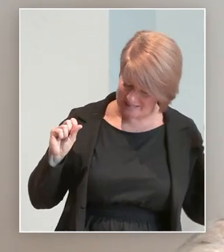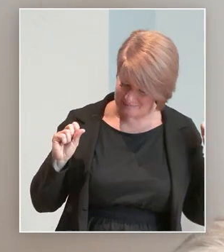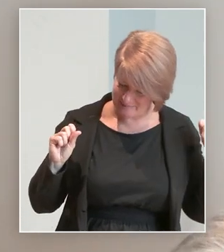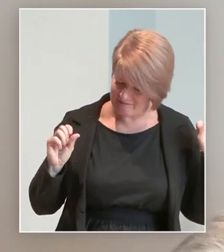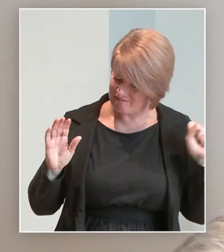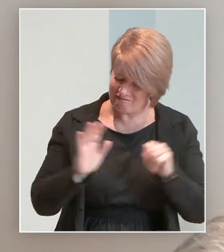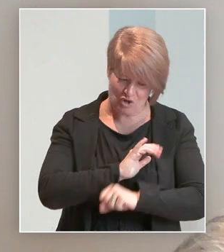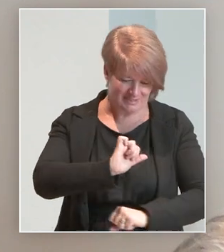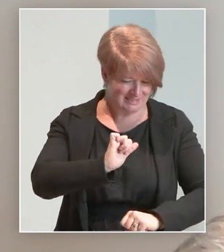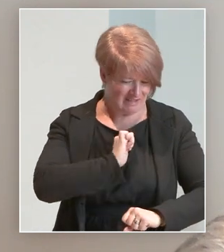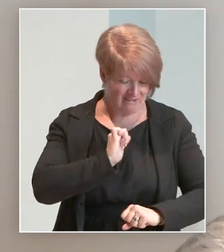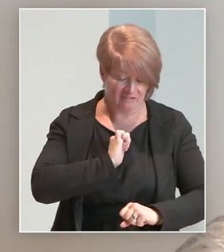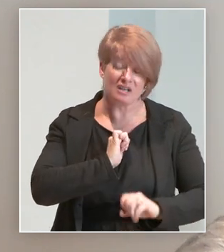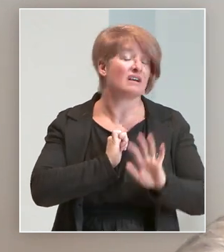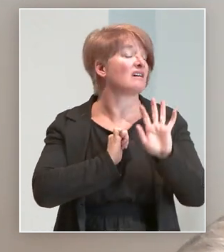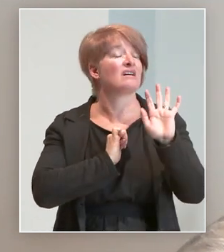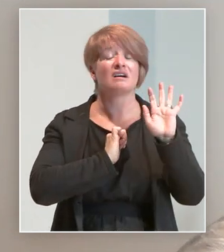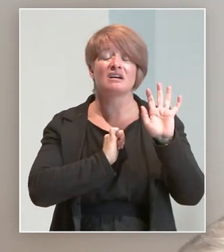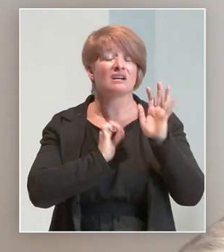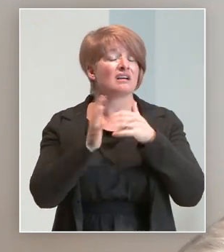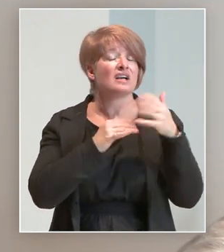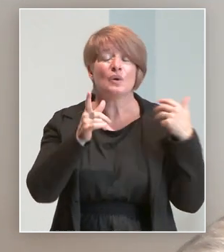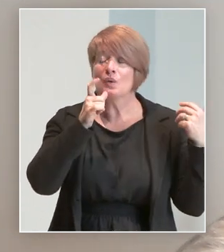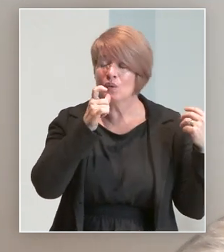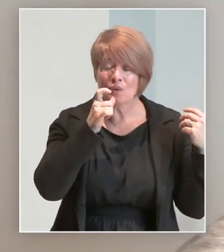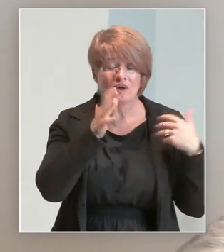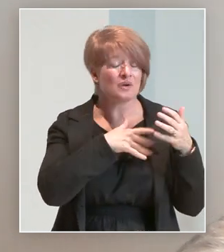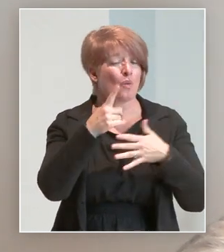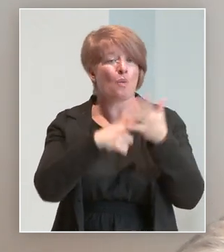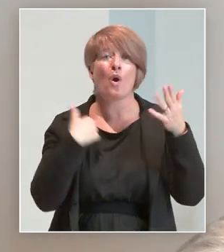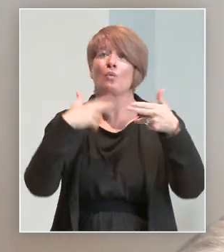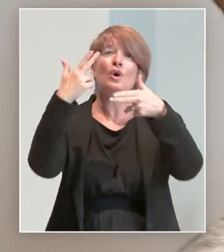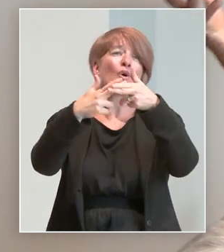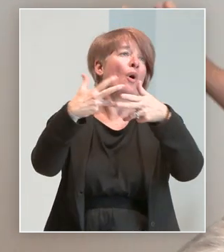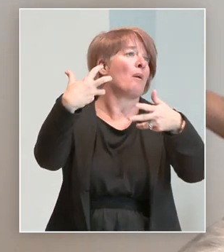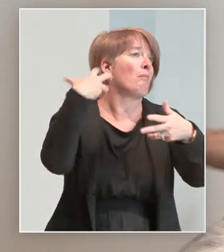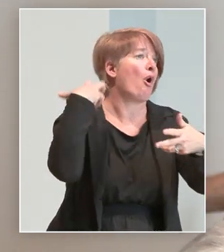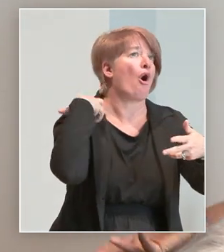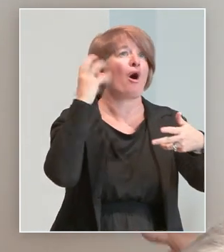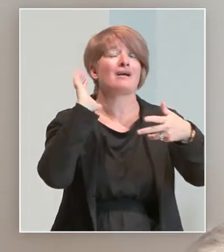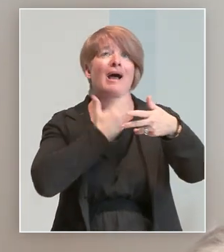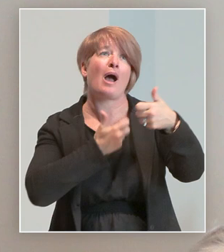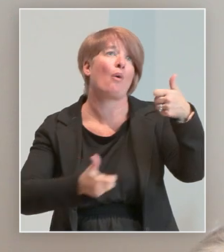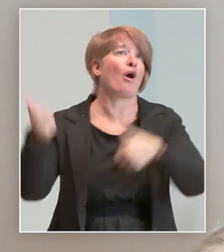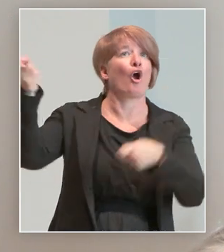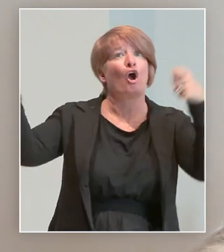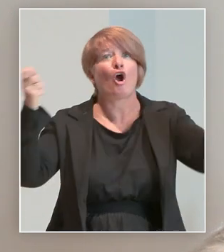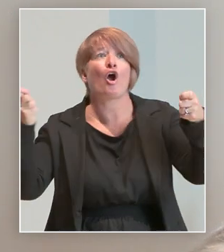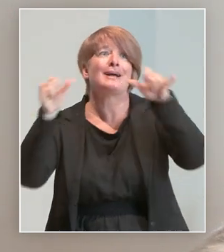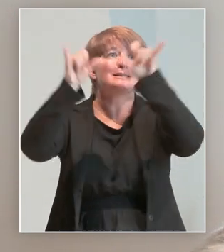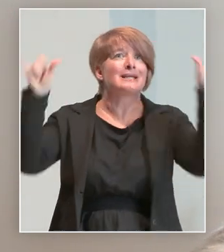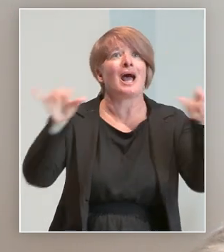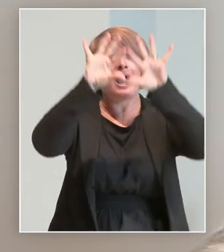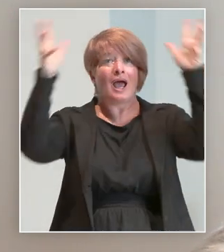command of self outside of the construct of who or what we call our bosses, our institutions, our